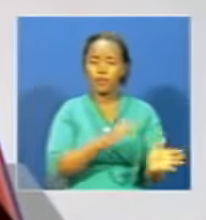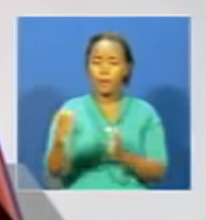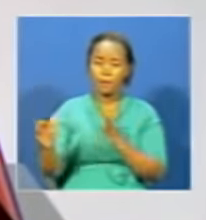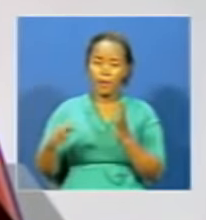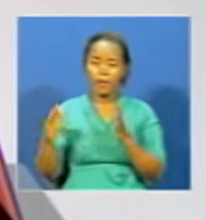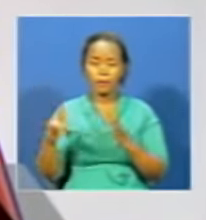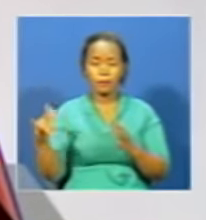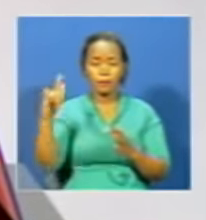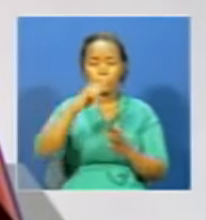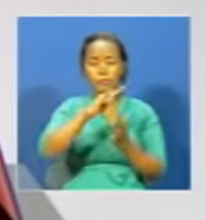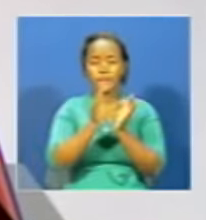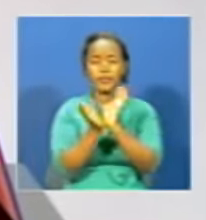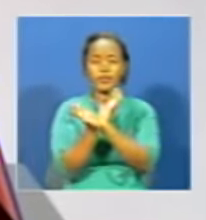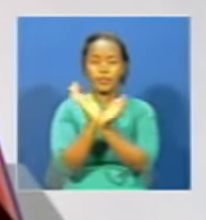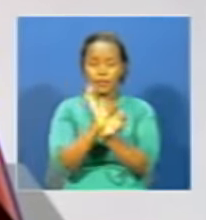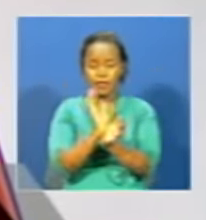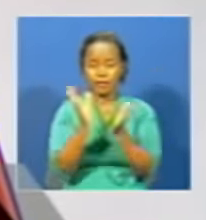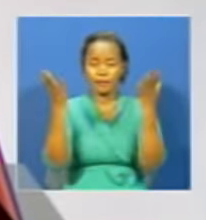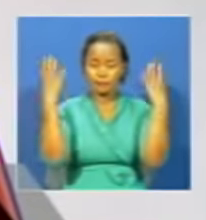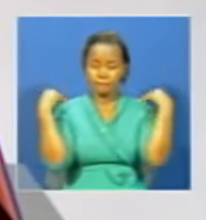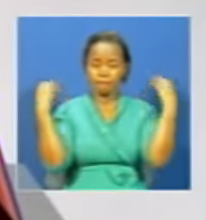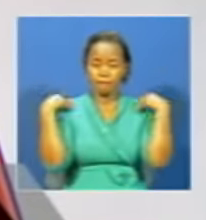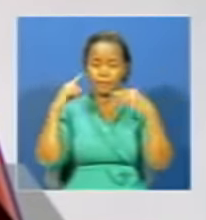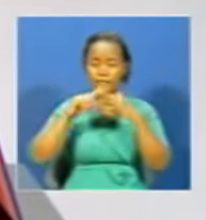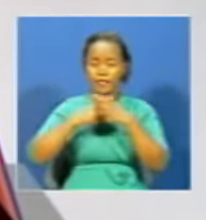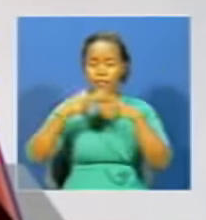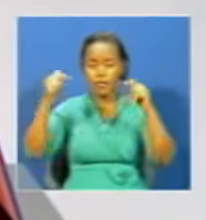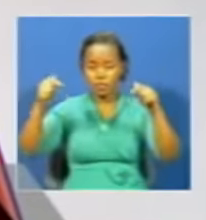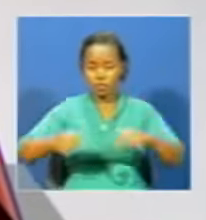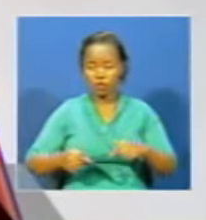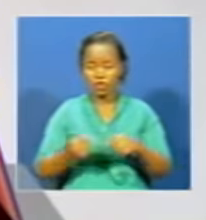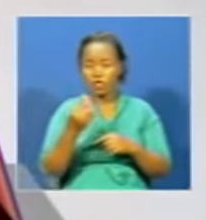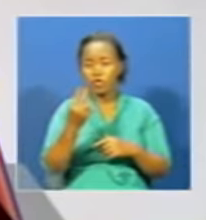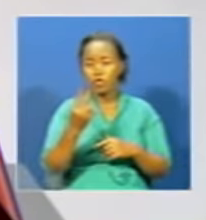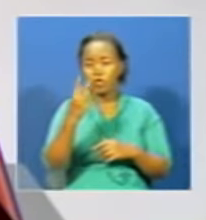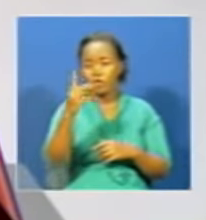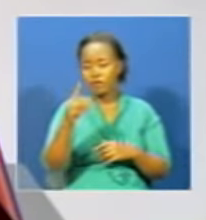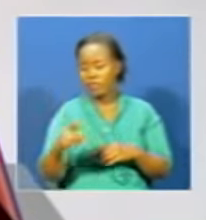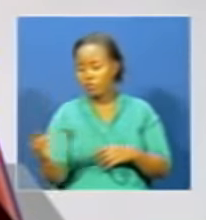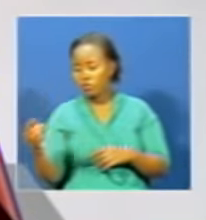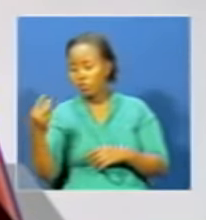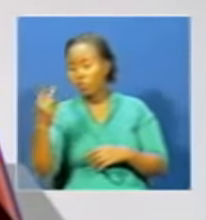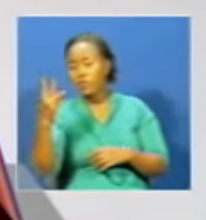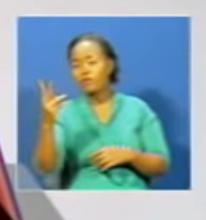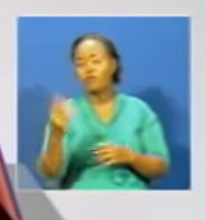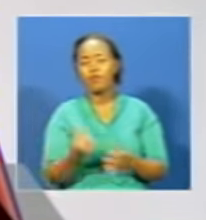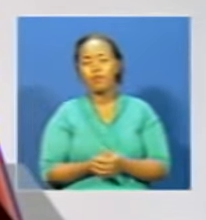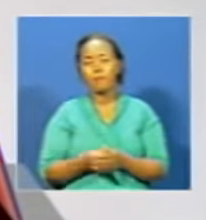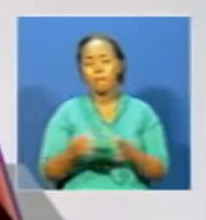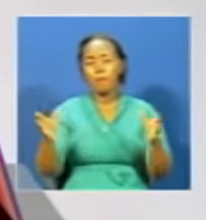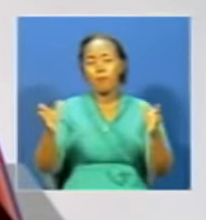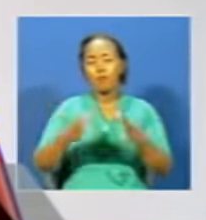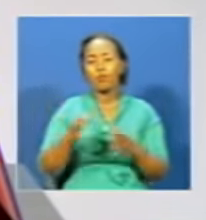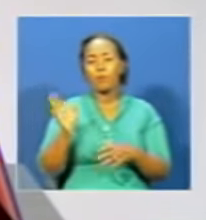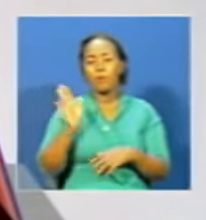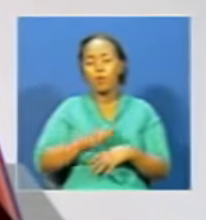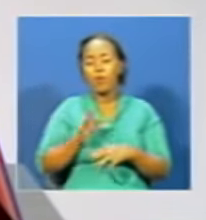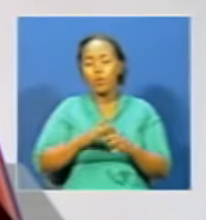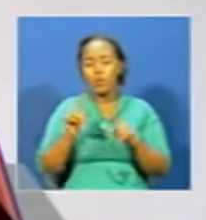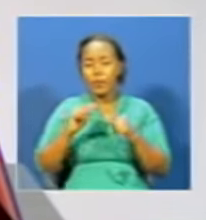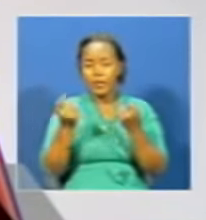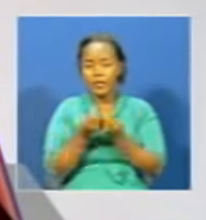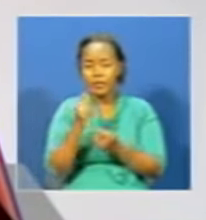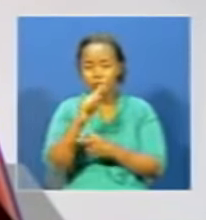Kasarani. Starting today, the 21st of June, until the 24th of this month, rugby women's team Lionesses was the first team to check into the